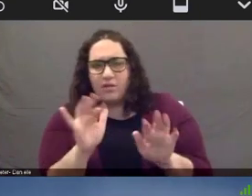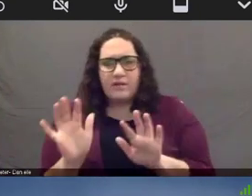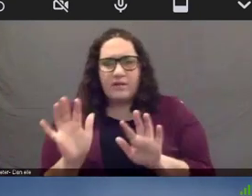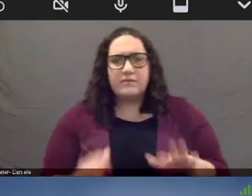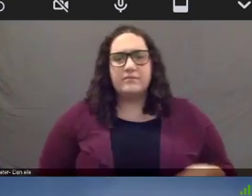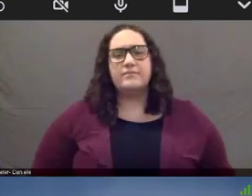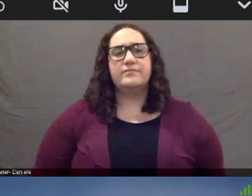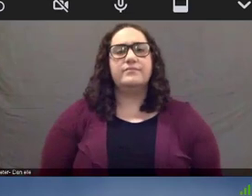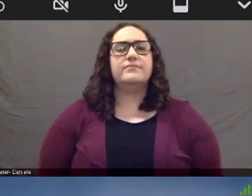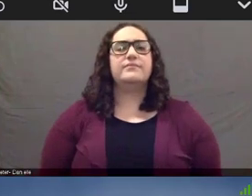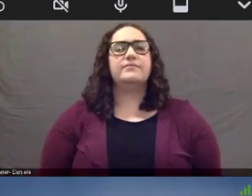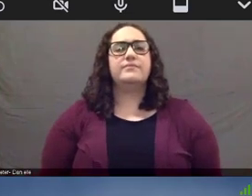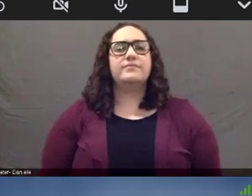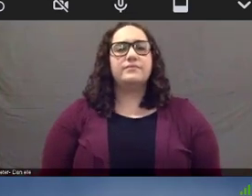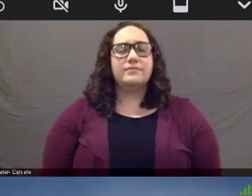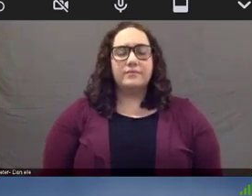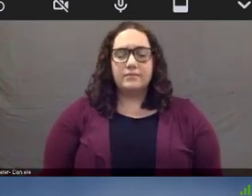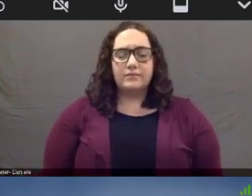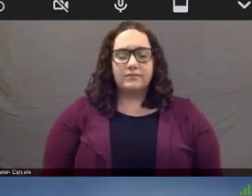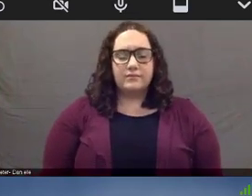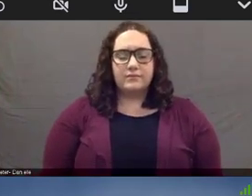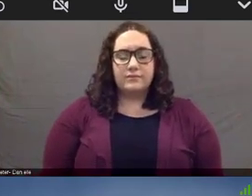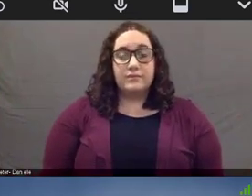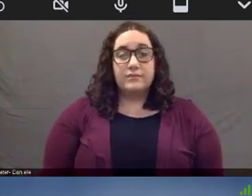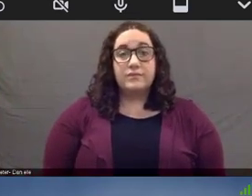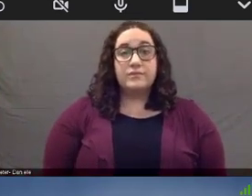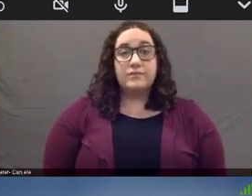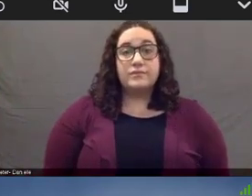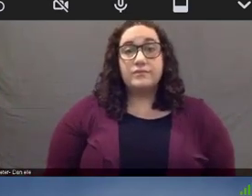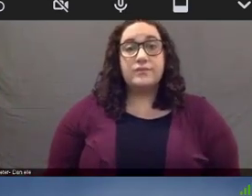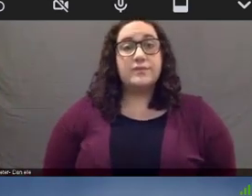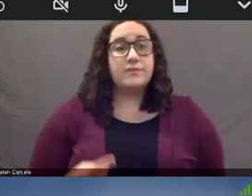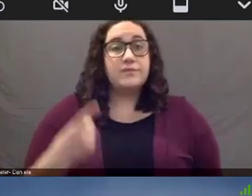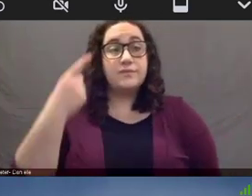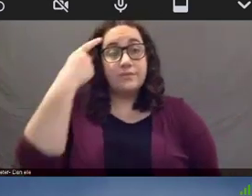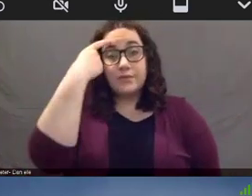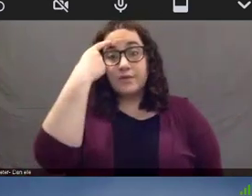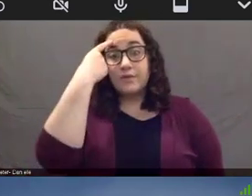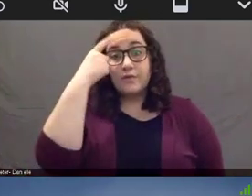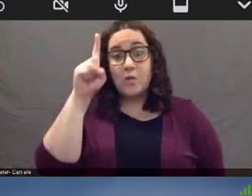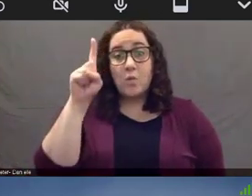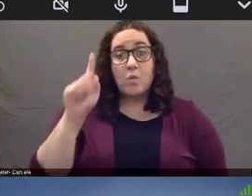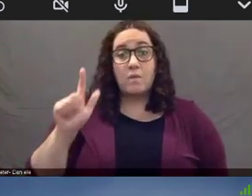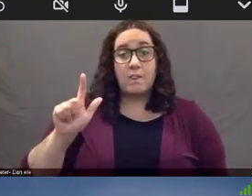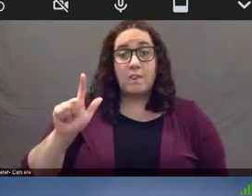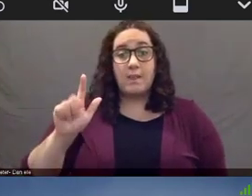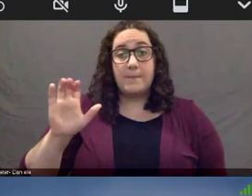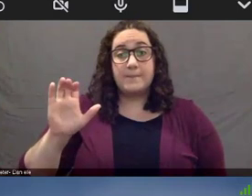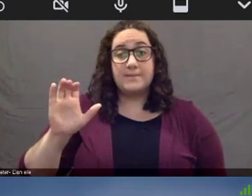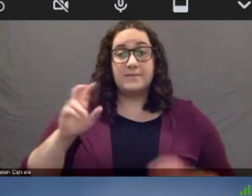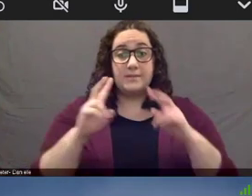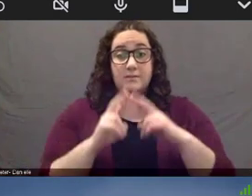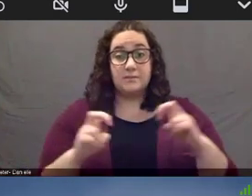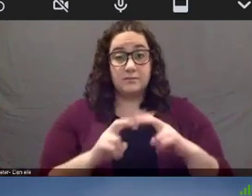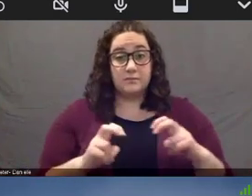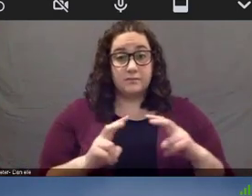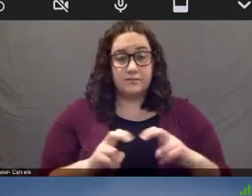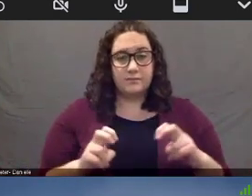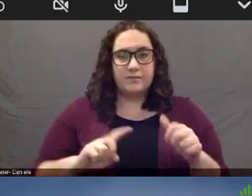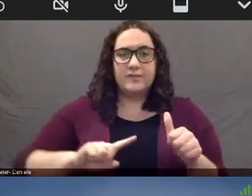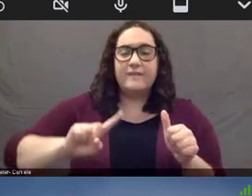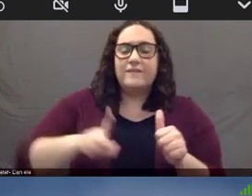So if we're doing some kind of lumped analysis, right, we want to identify our control volume, right, our lumped mass, check the BO